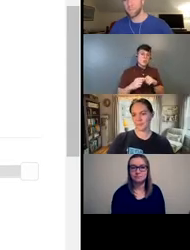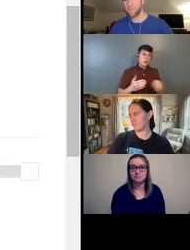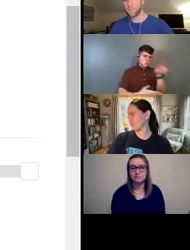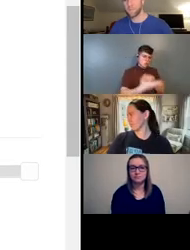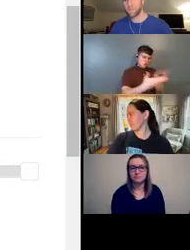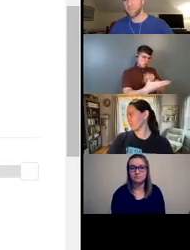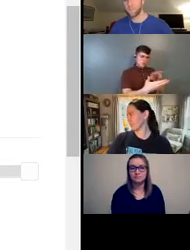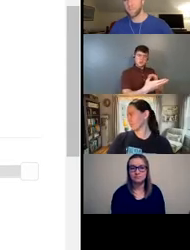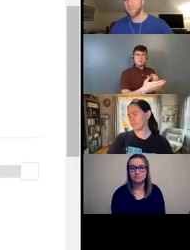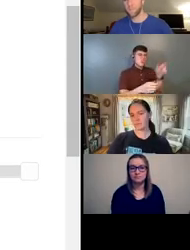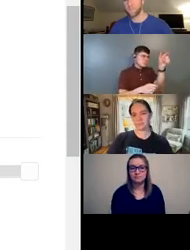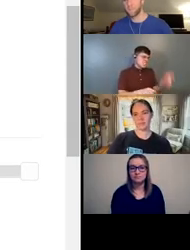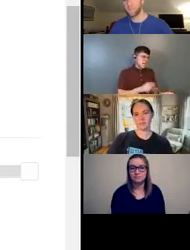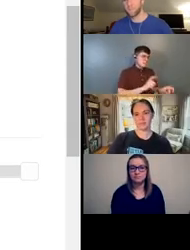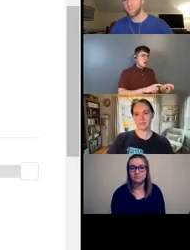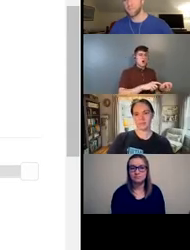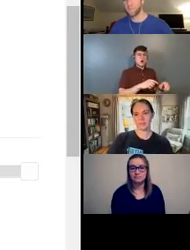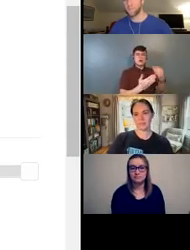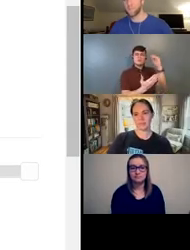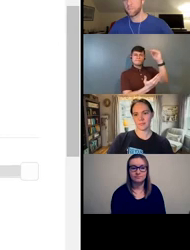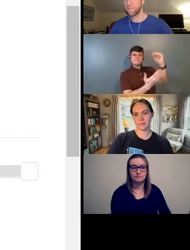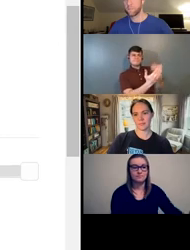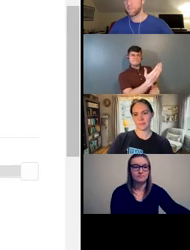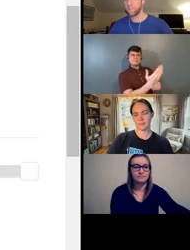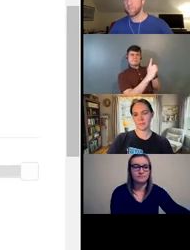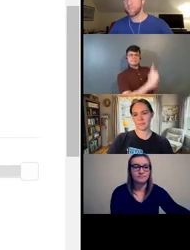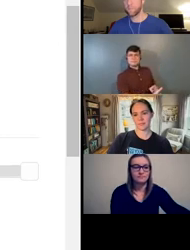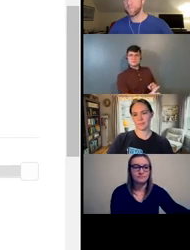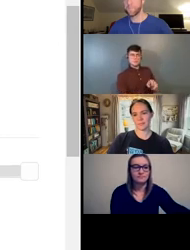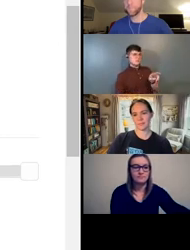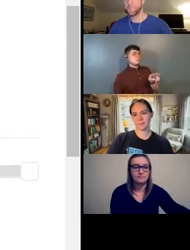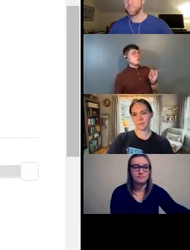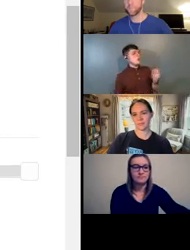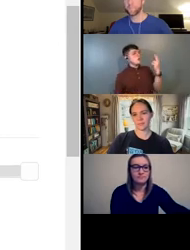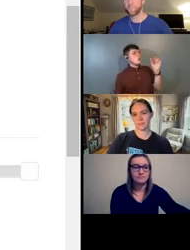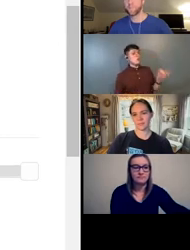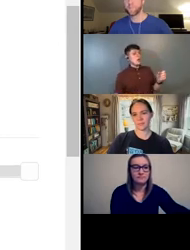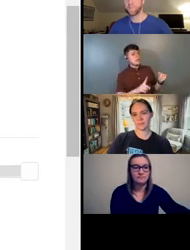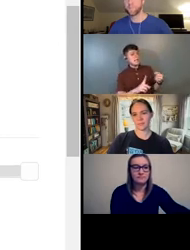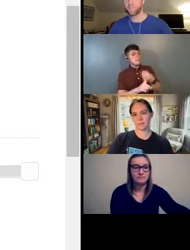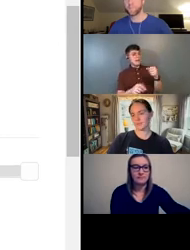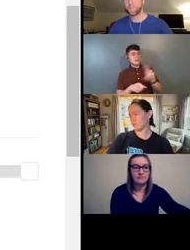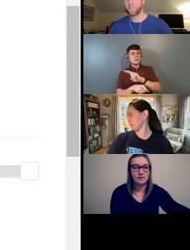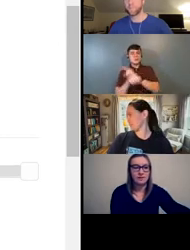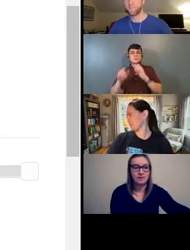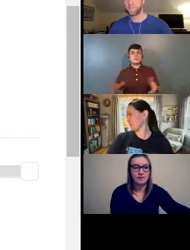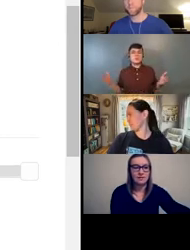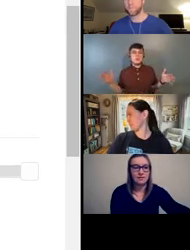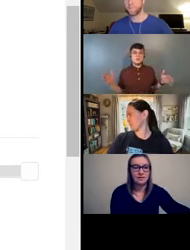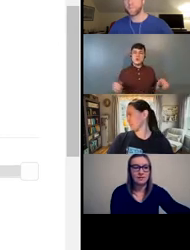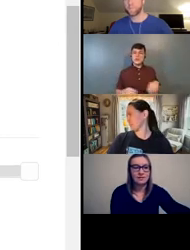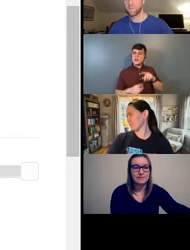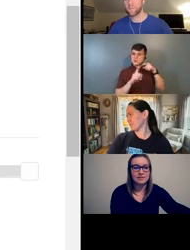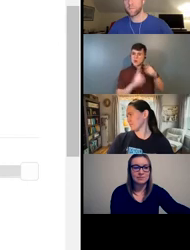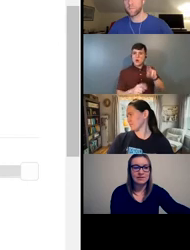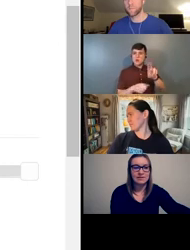in the sidebar in the table of contents, it all just kind of like, oh, that's just something that impacts the user. It just, it's all user-friendly